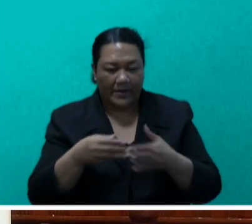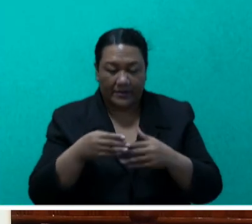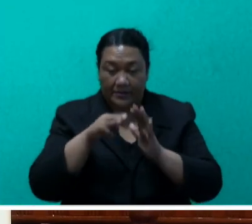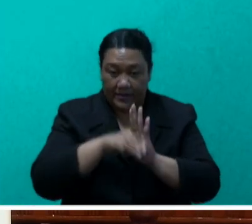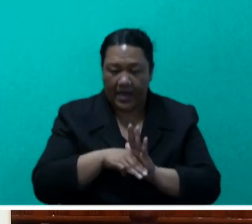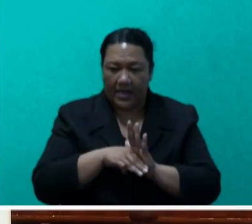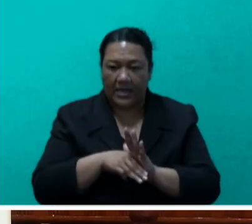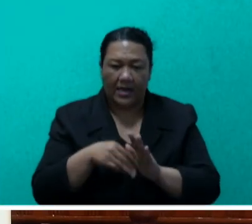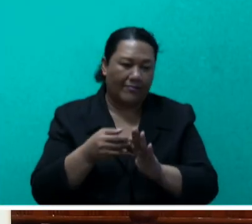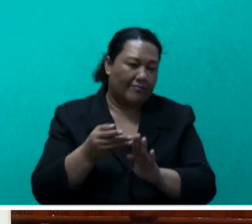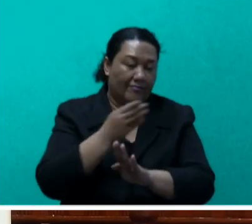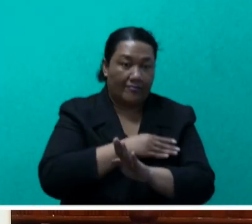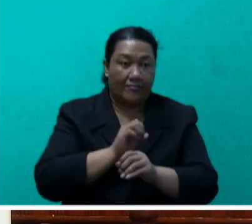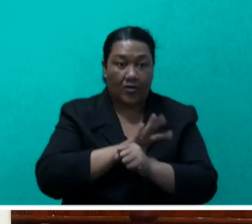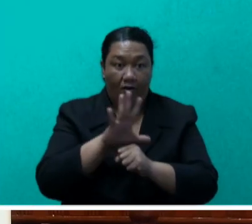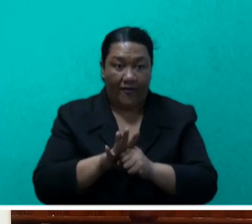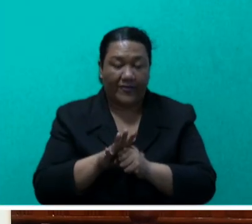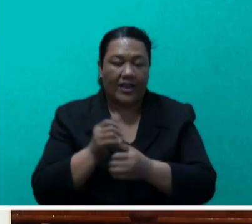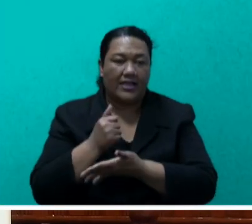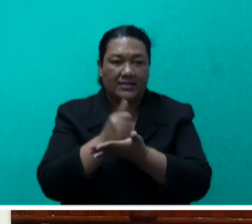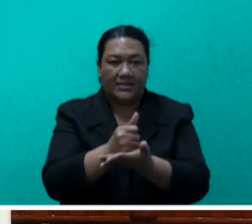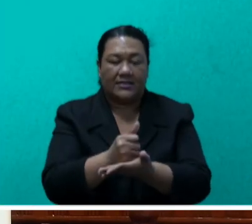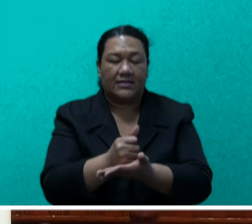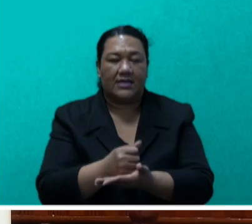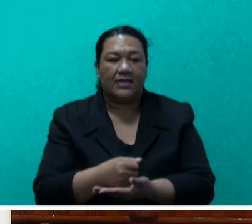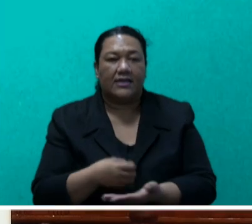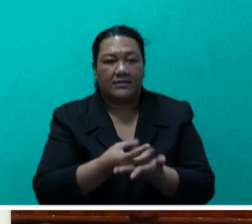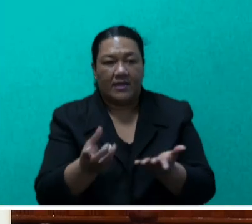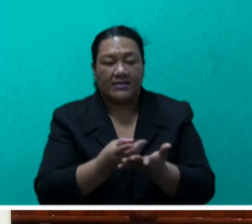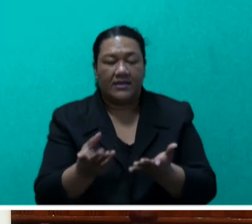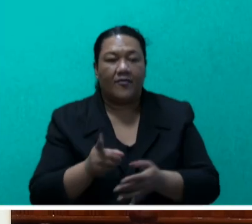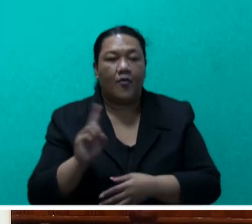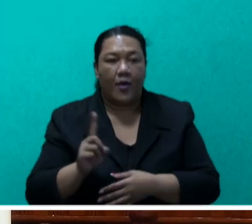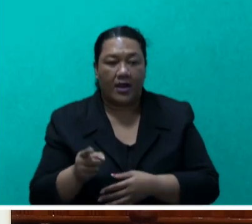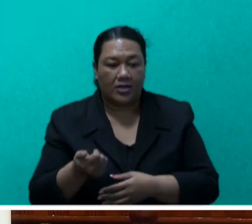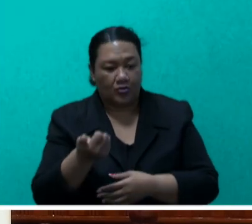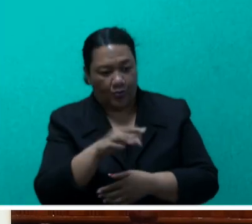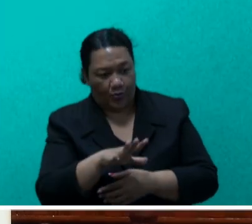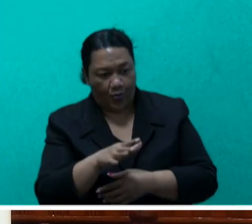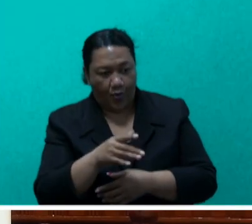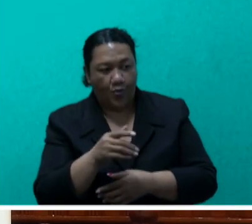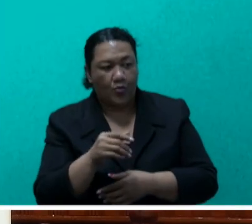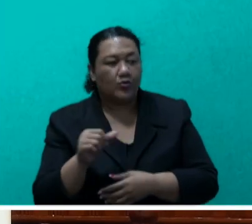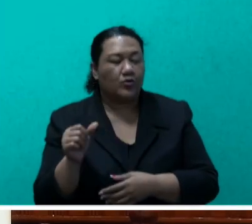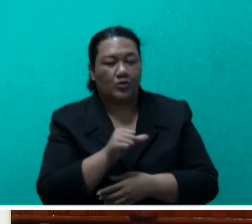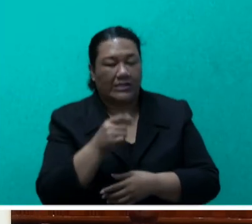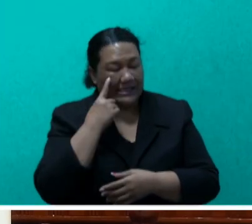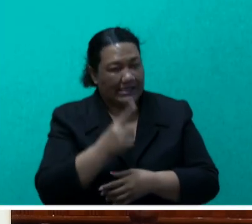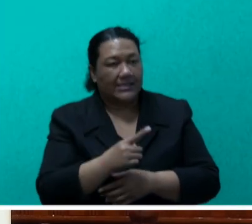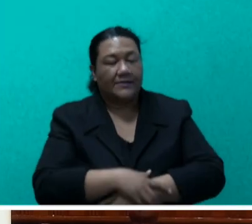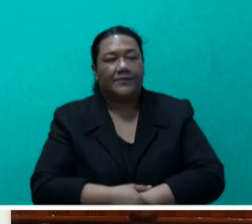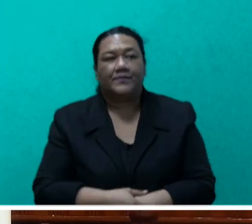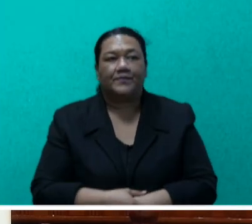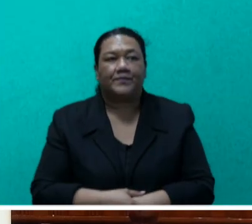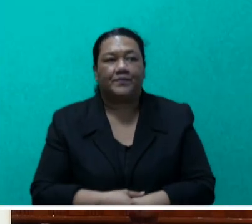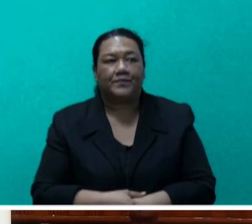post-COVID-19 assisted in the expansion you would have seen. I would like